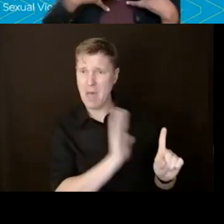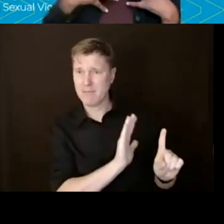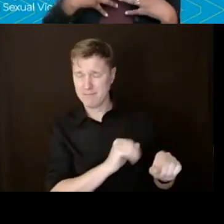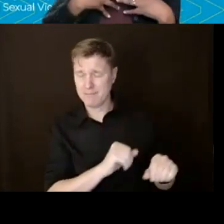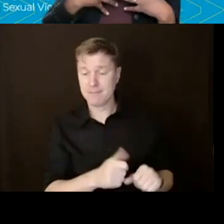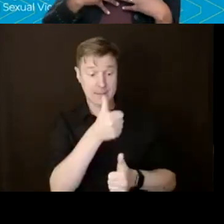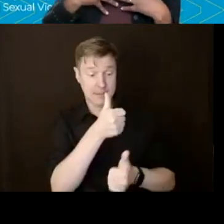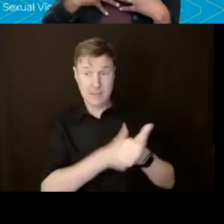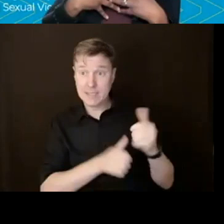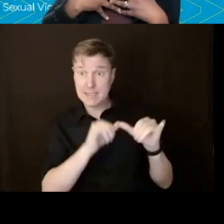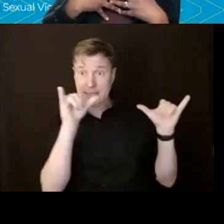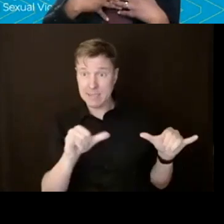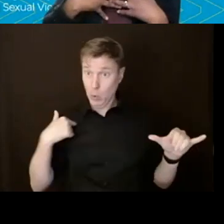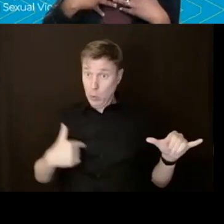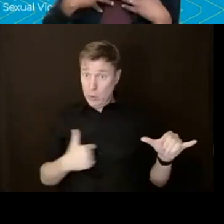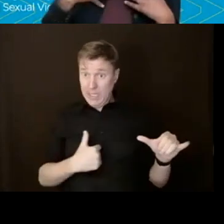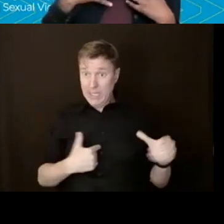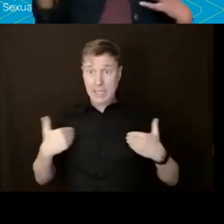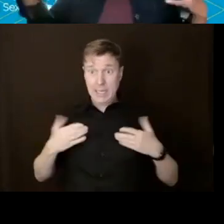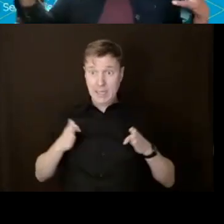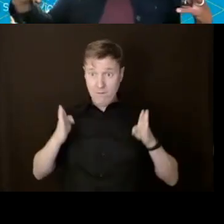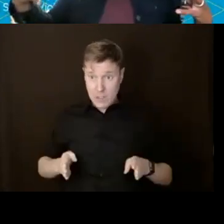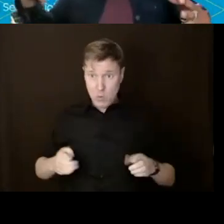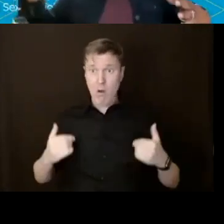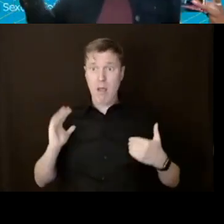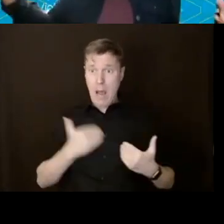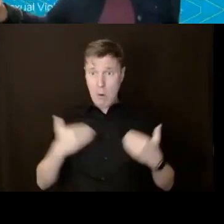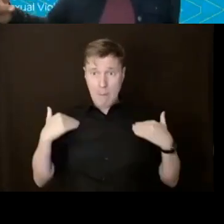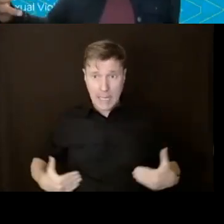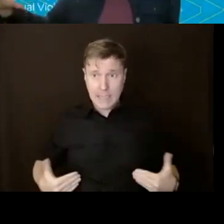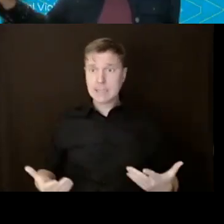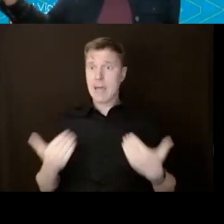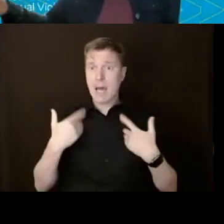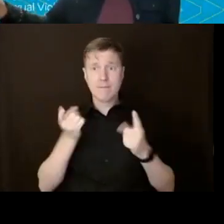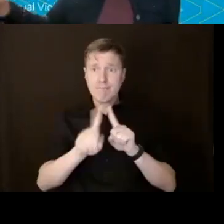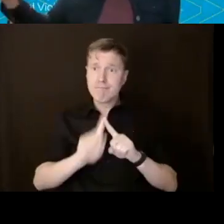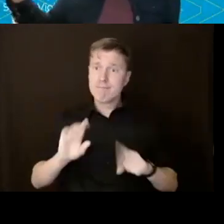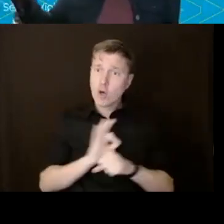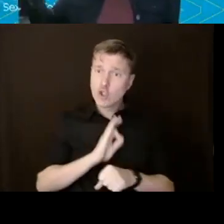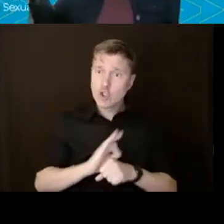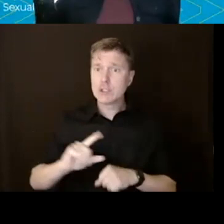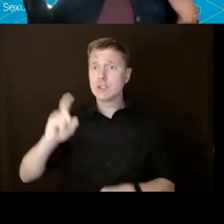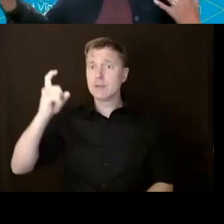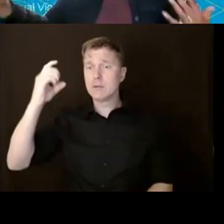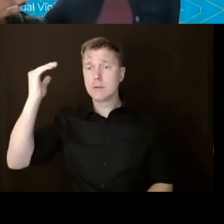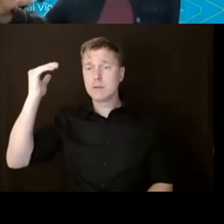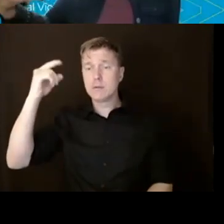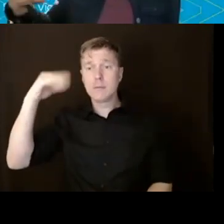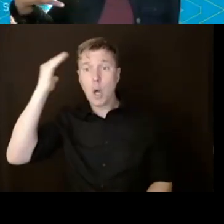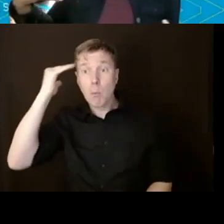Each one of us as an individual, with our bodies that have multiple functions and our brains that are